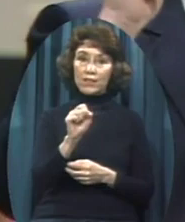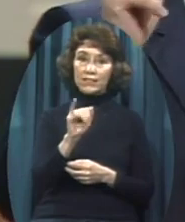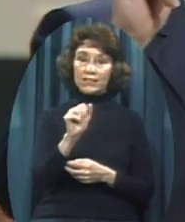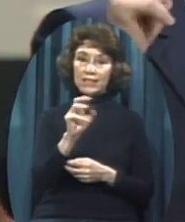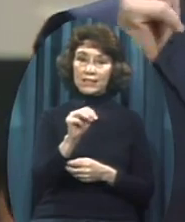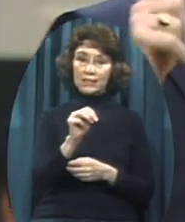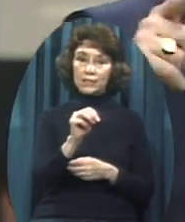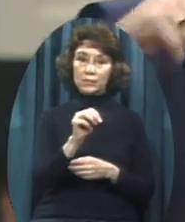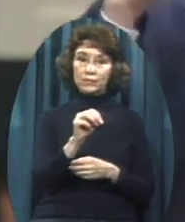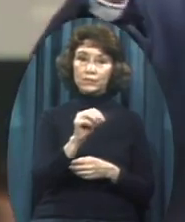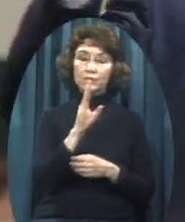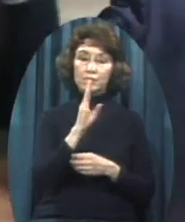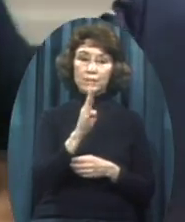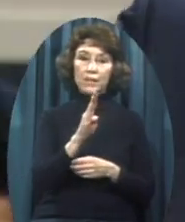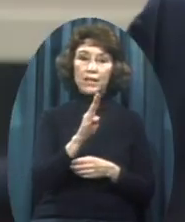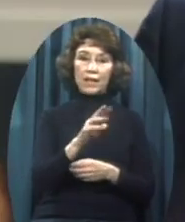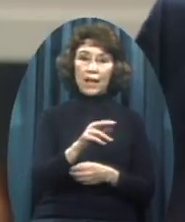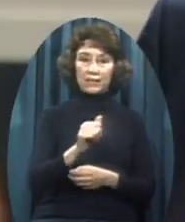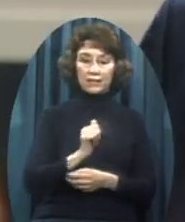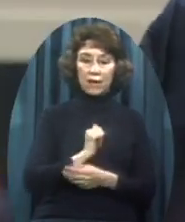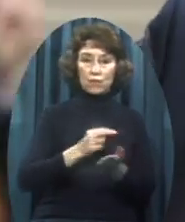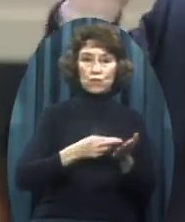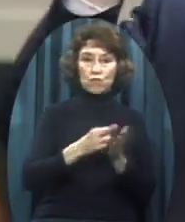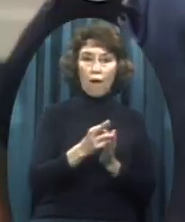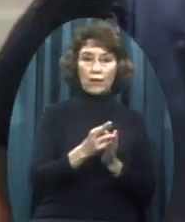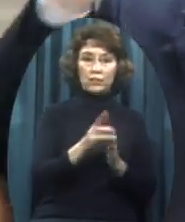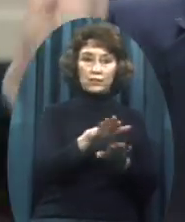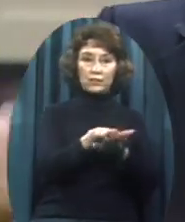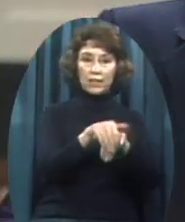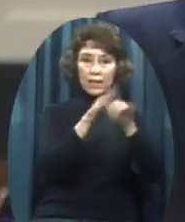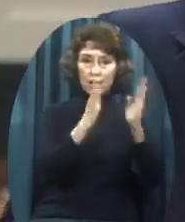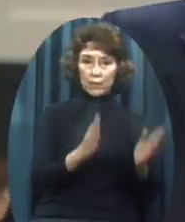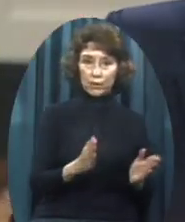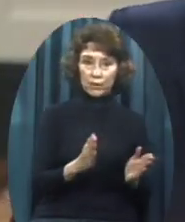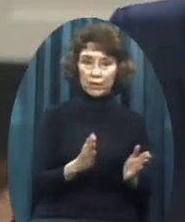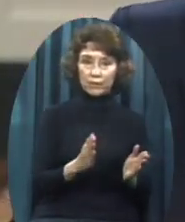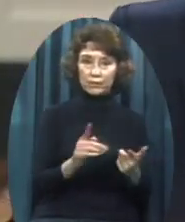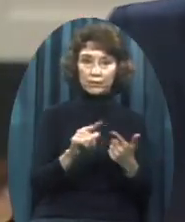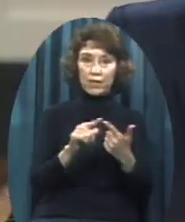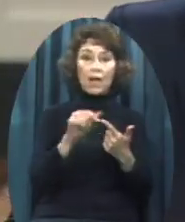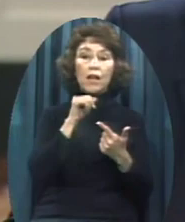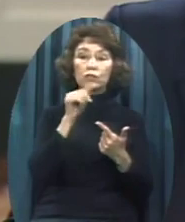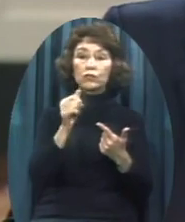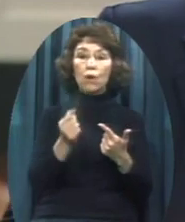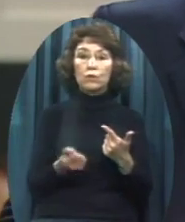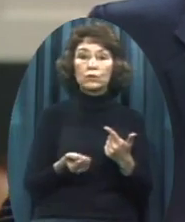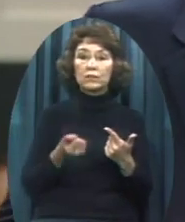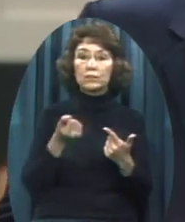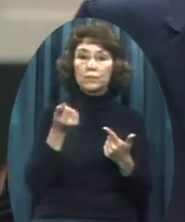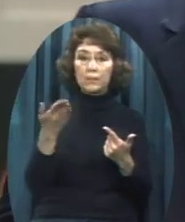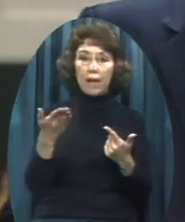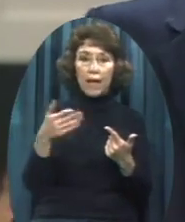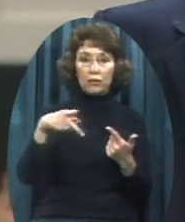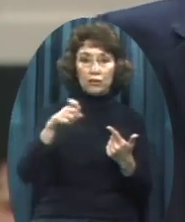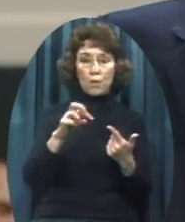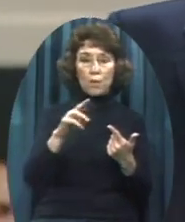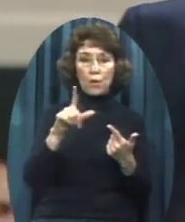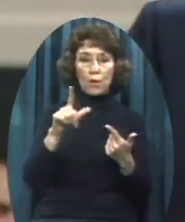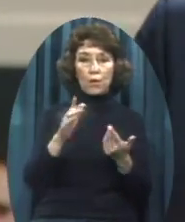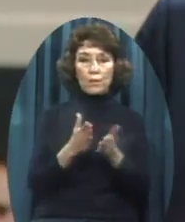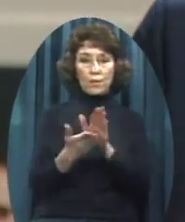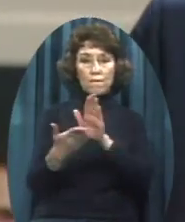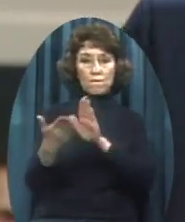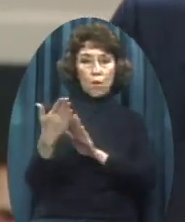casting your pearl before swine or spiritualizing the world. And number 3, don't be guilty of prayerlessness. What's the number 1 sin in the